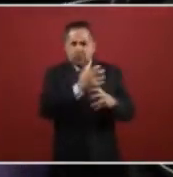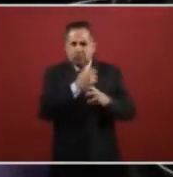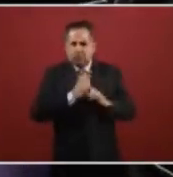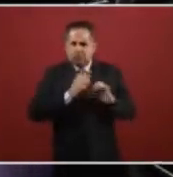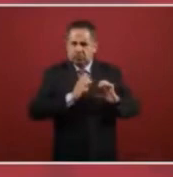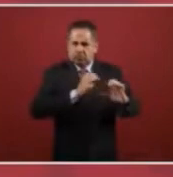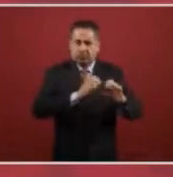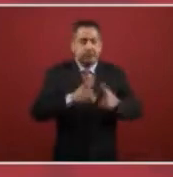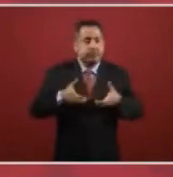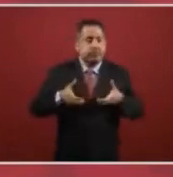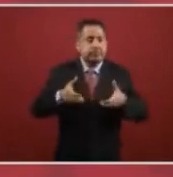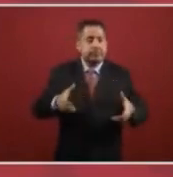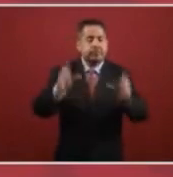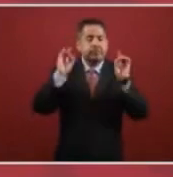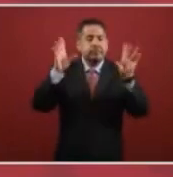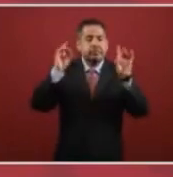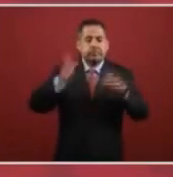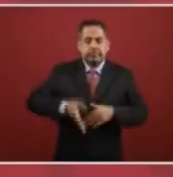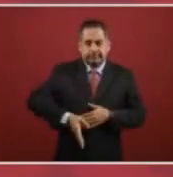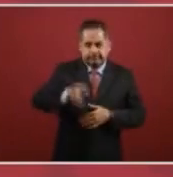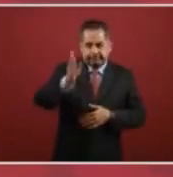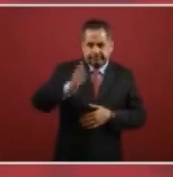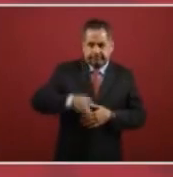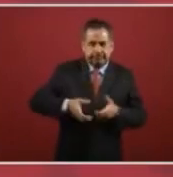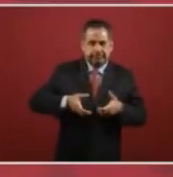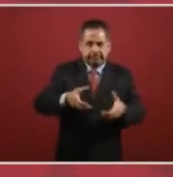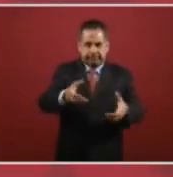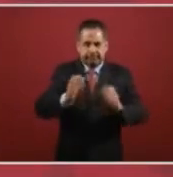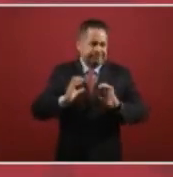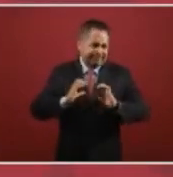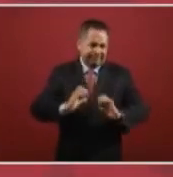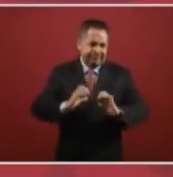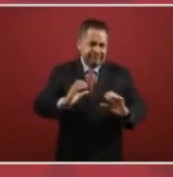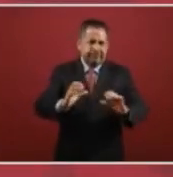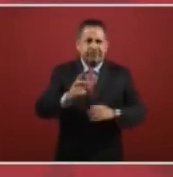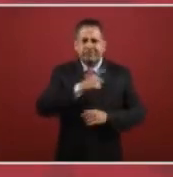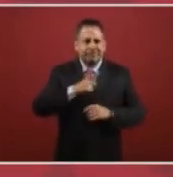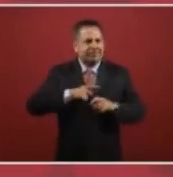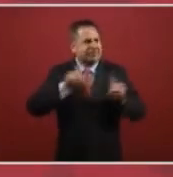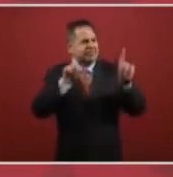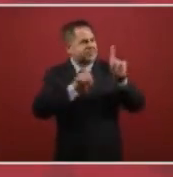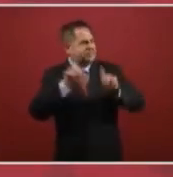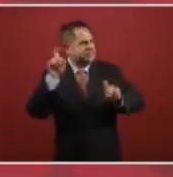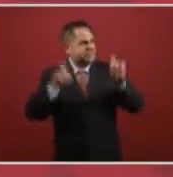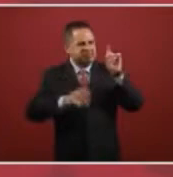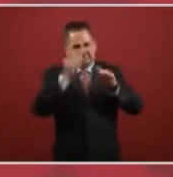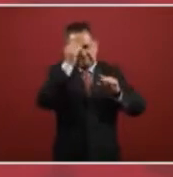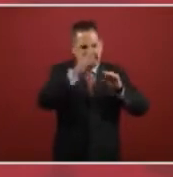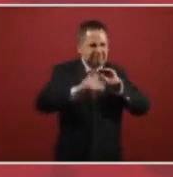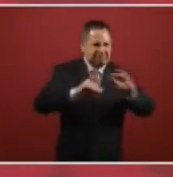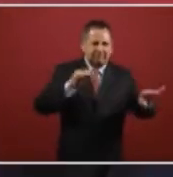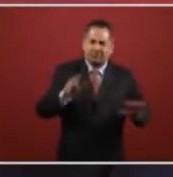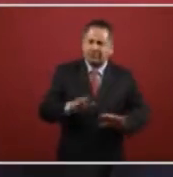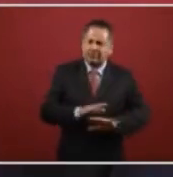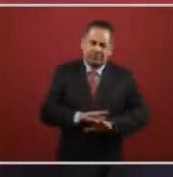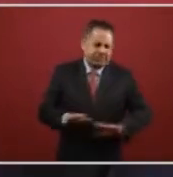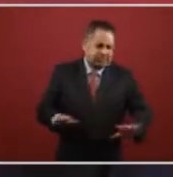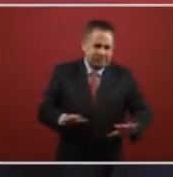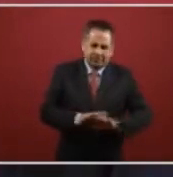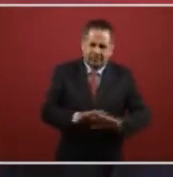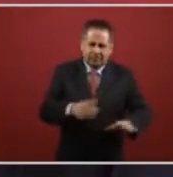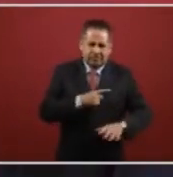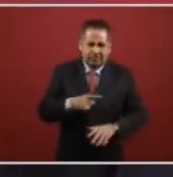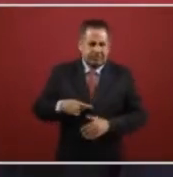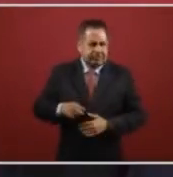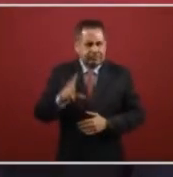culture, and we need to take care of it. Even if it was of the reform period, we cannot vandalize like they've